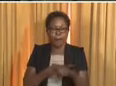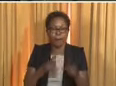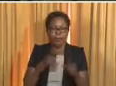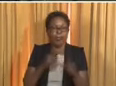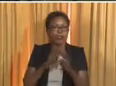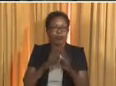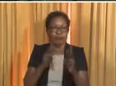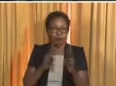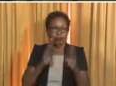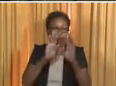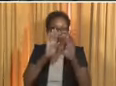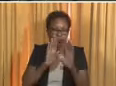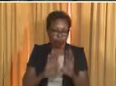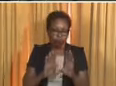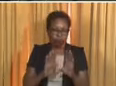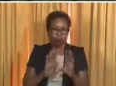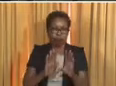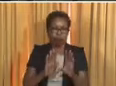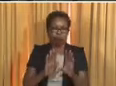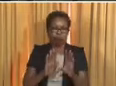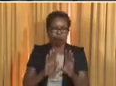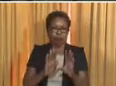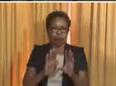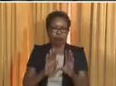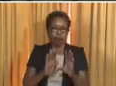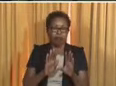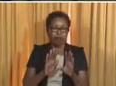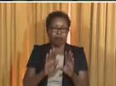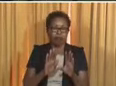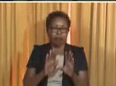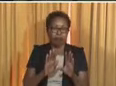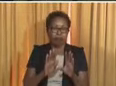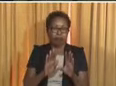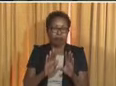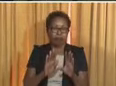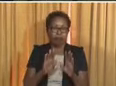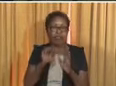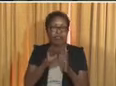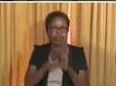to note that all state organs and state officers